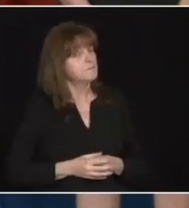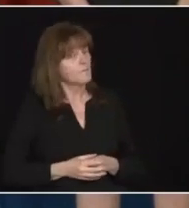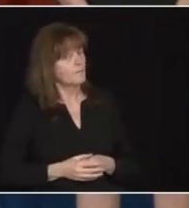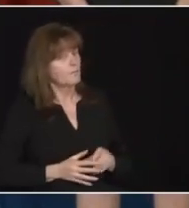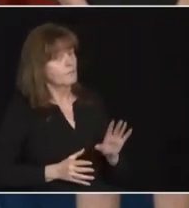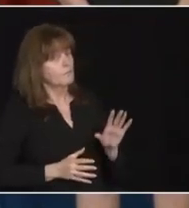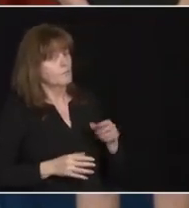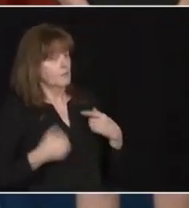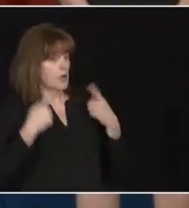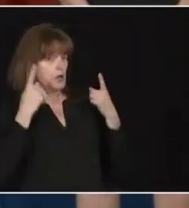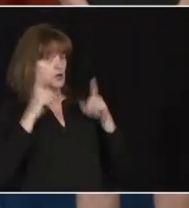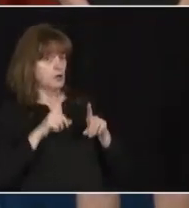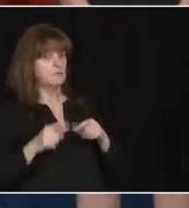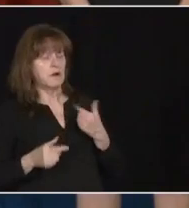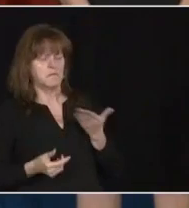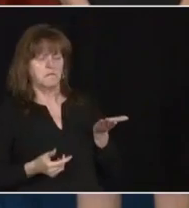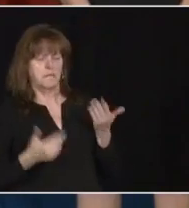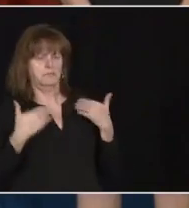Care.